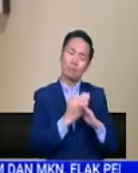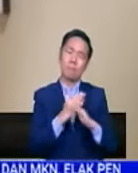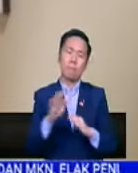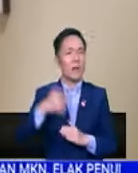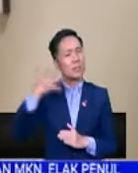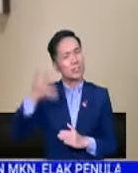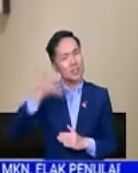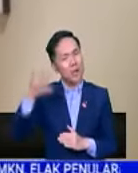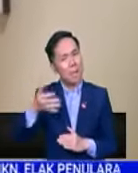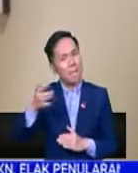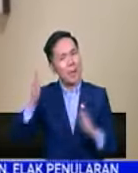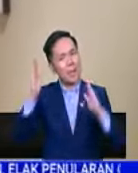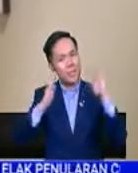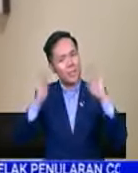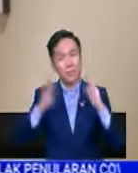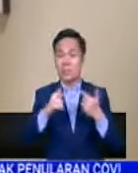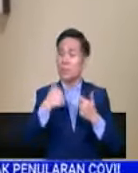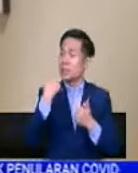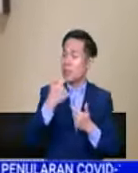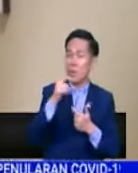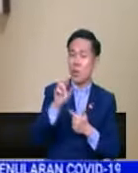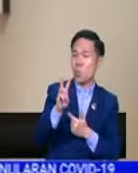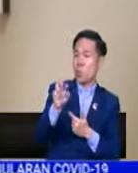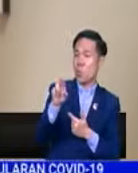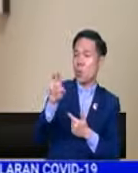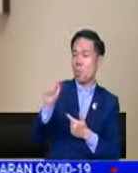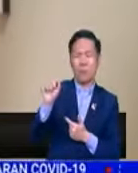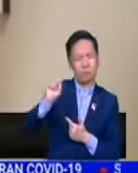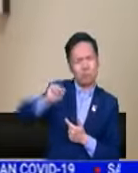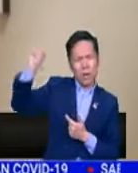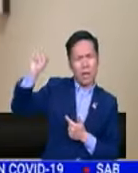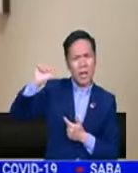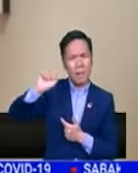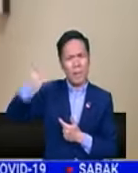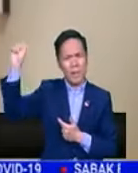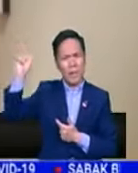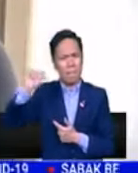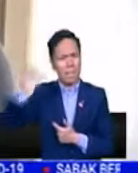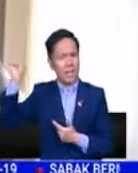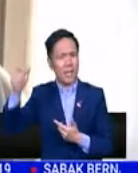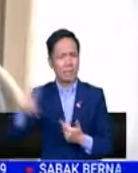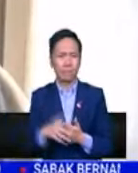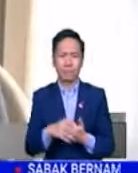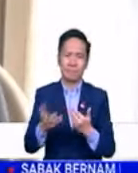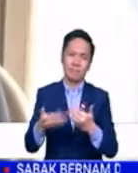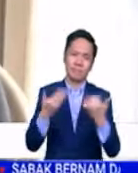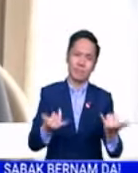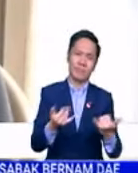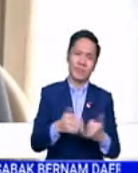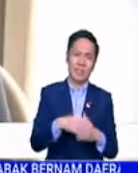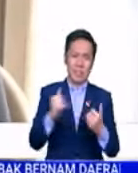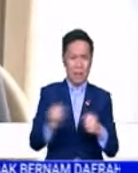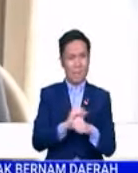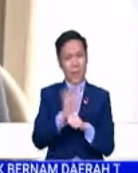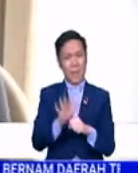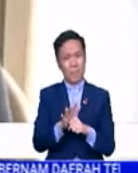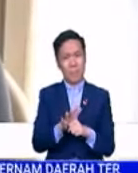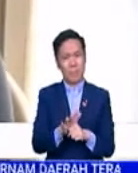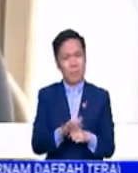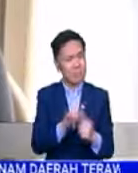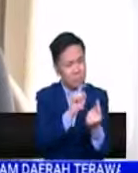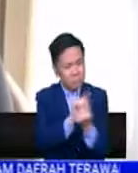of Malaysia and heroes. Merdeka, Merdeka, Merdeka. Now since it's the pandemic, we don't really get to